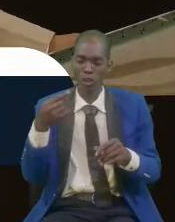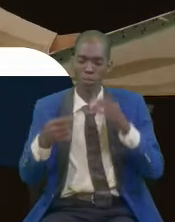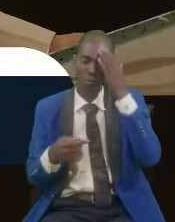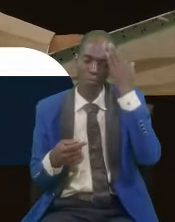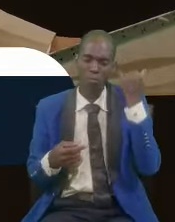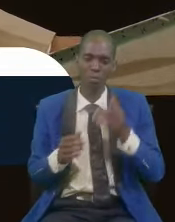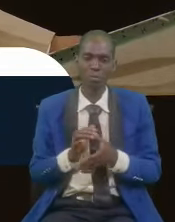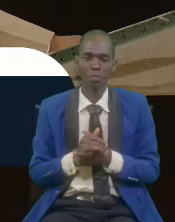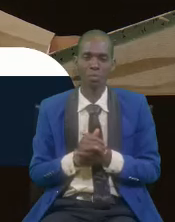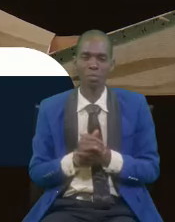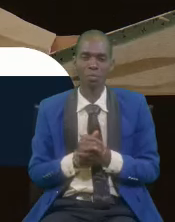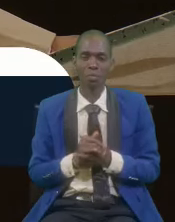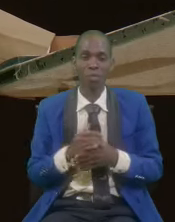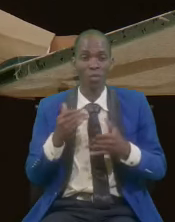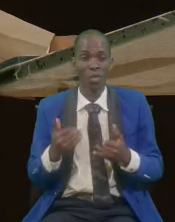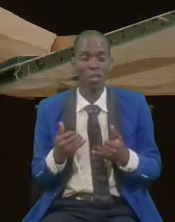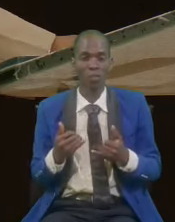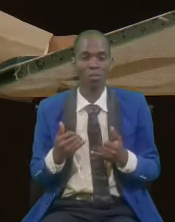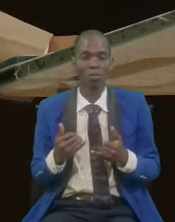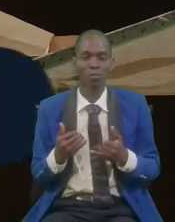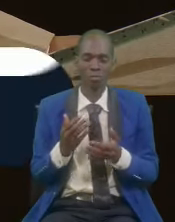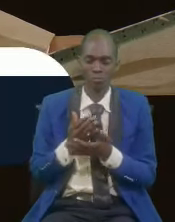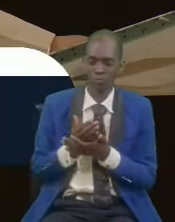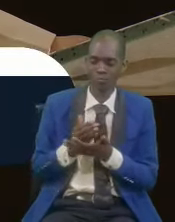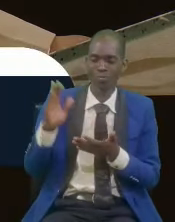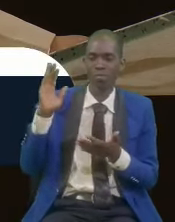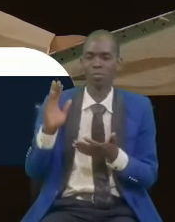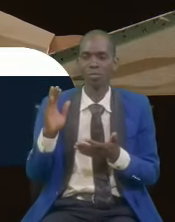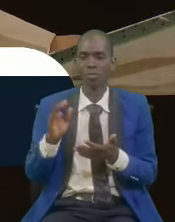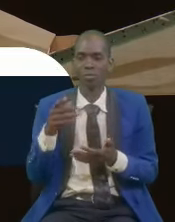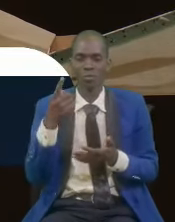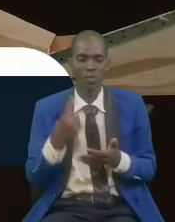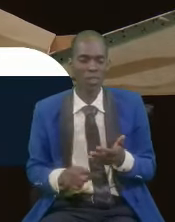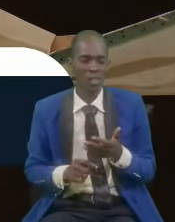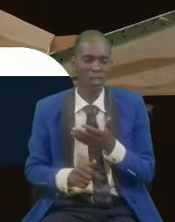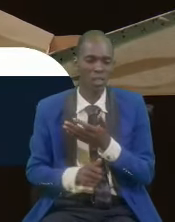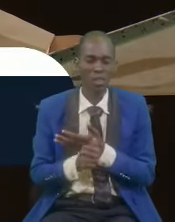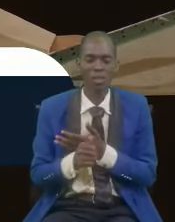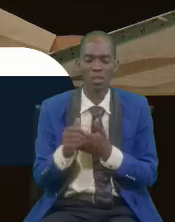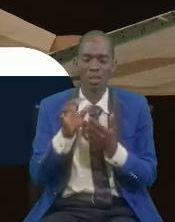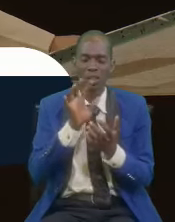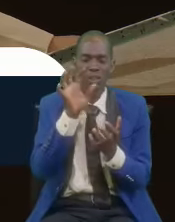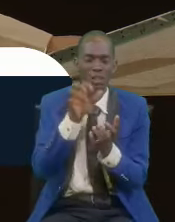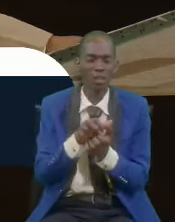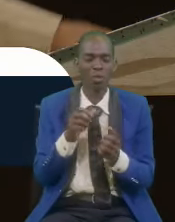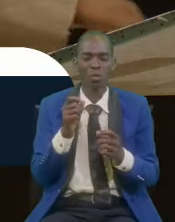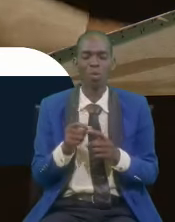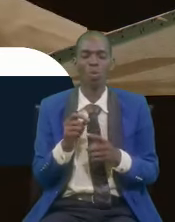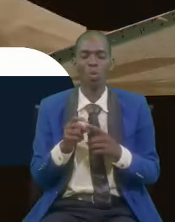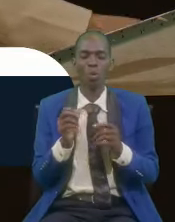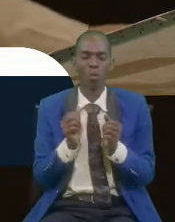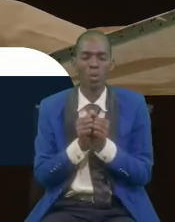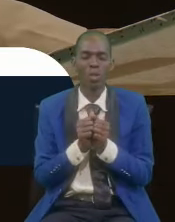Number two, renouncing the ensnaring works with